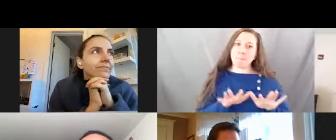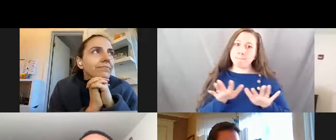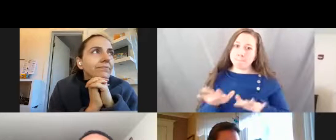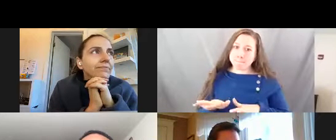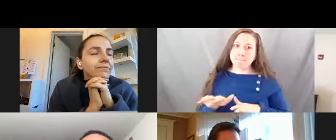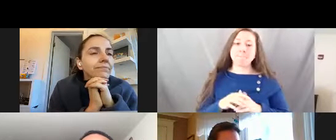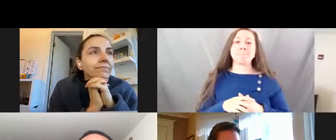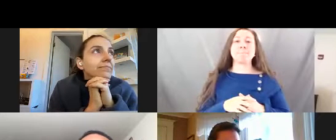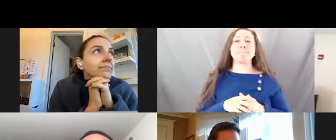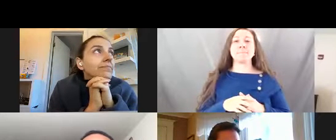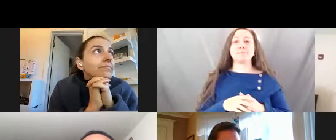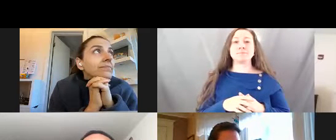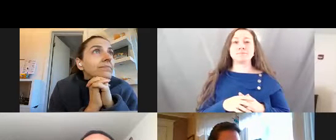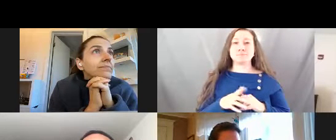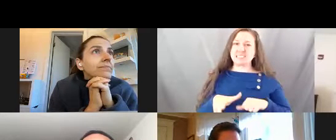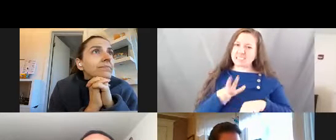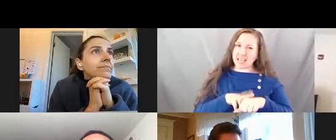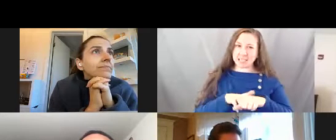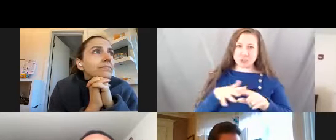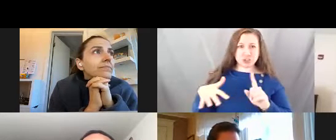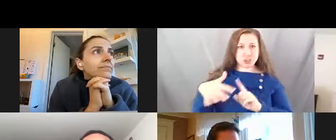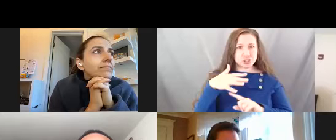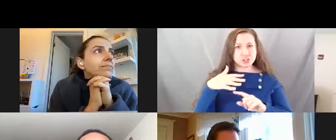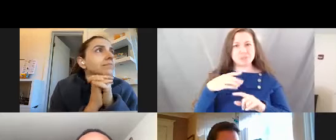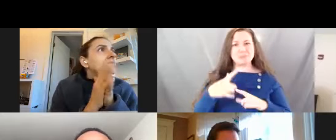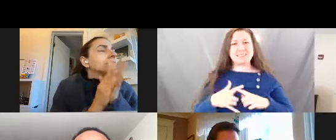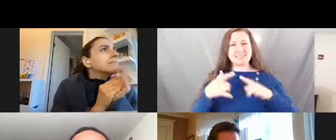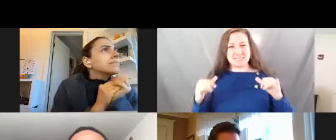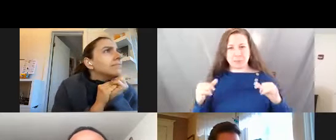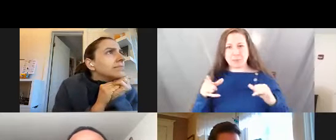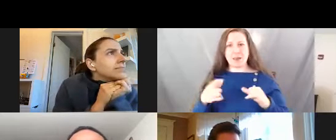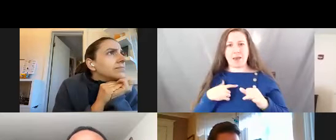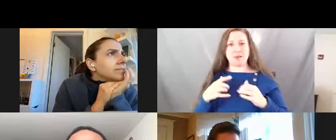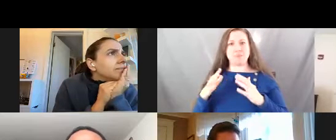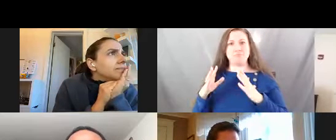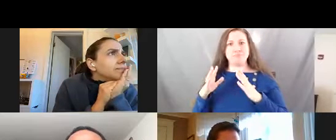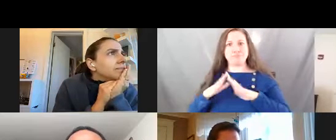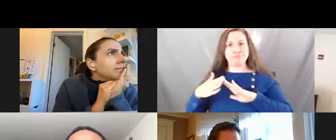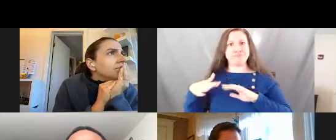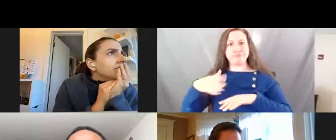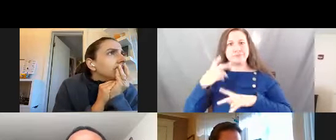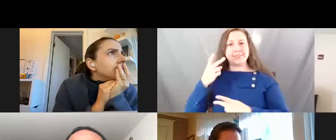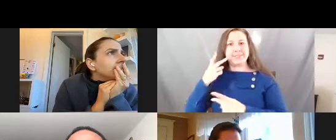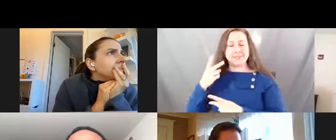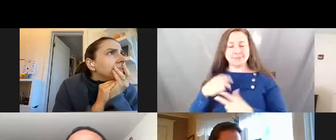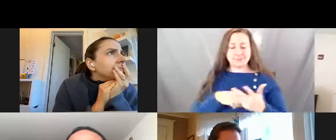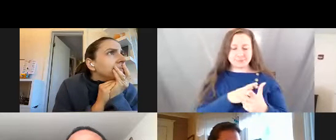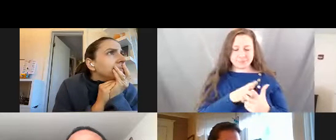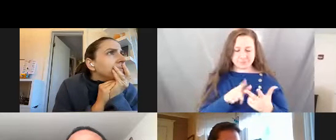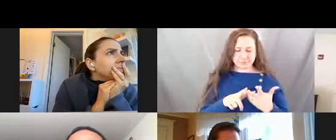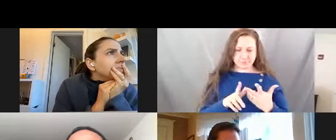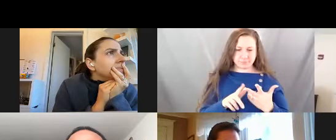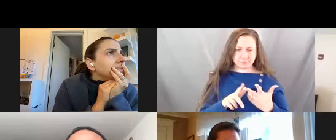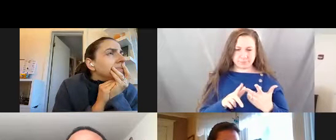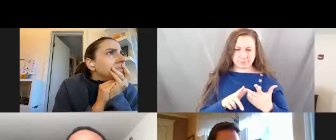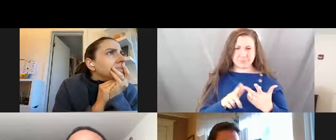had a lot. It had a lot of nature while it still had a lot of places to visit. And then and